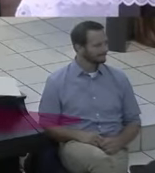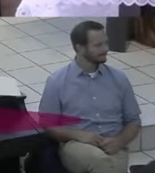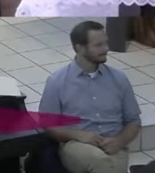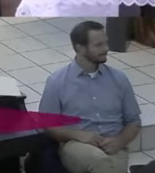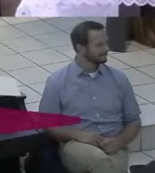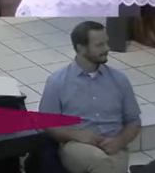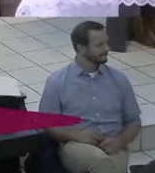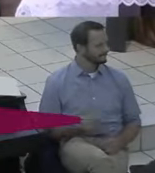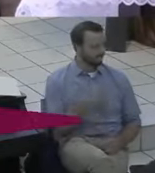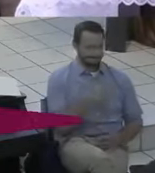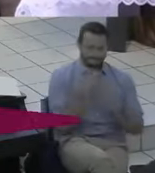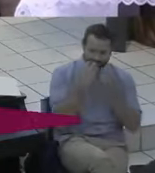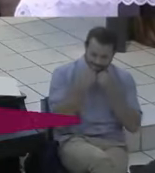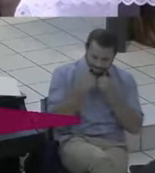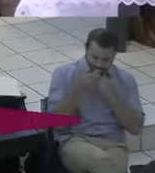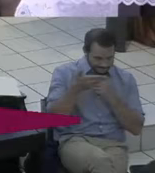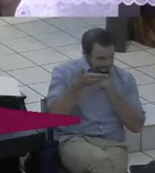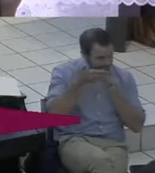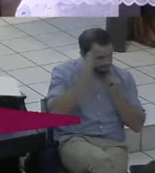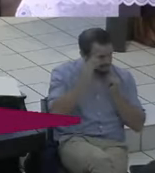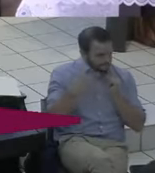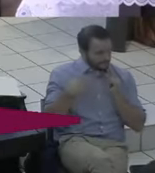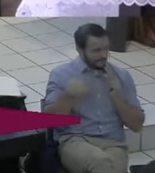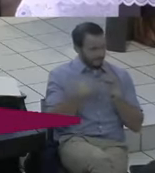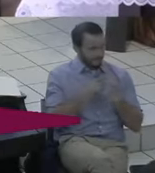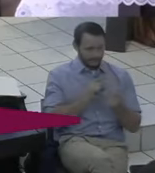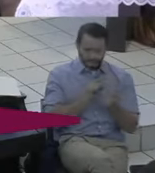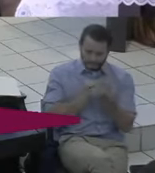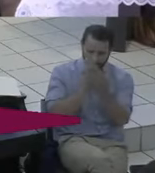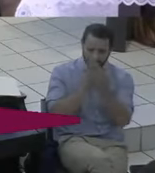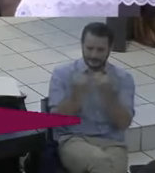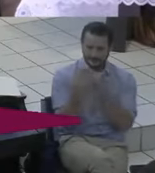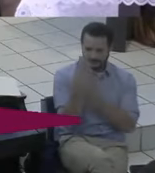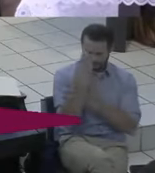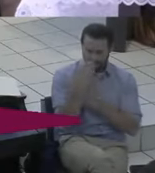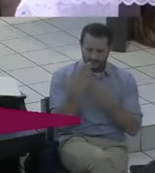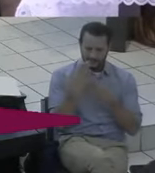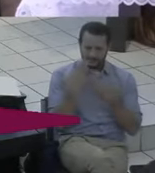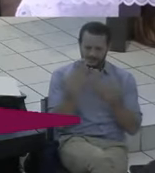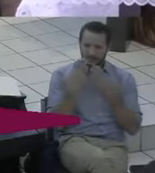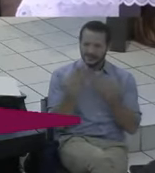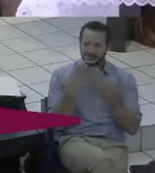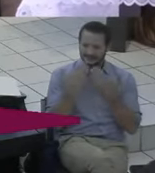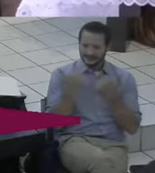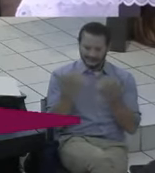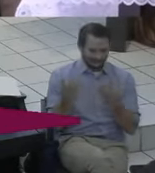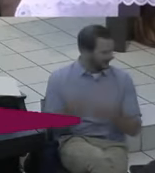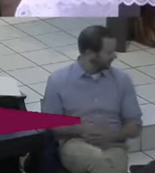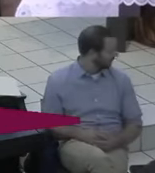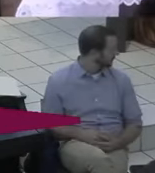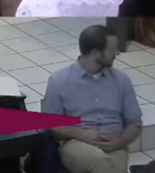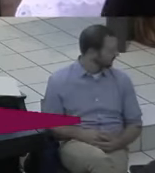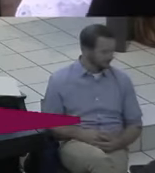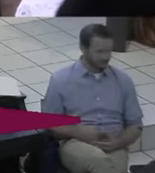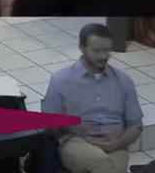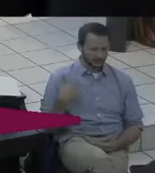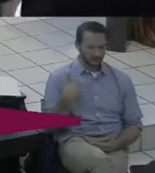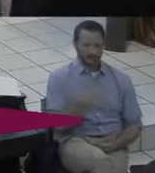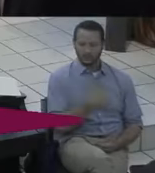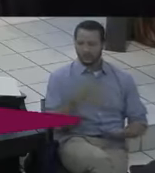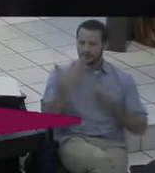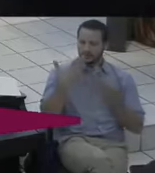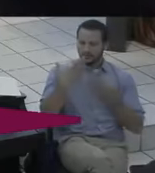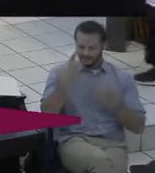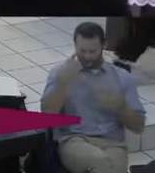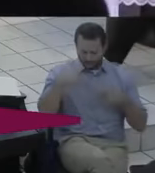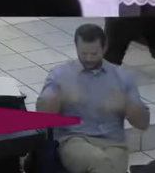Dear God, we come to you this morning in a spirit of thanksgiving. We are thankful for this place